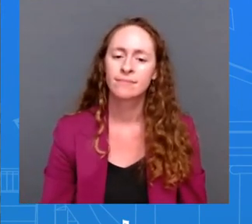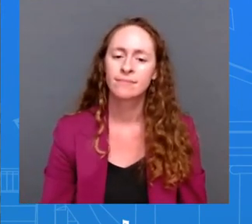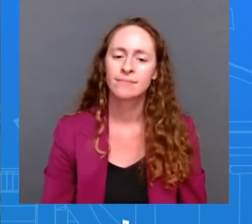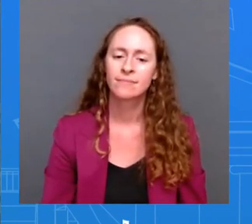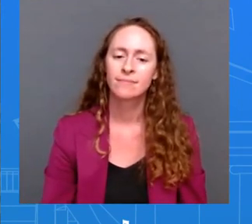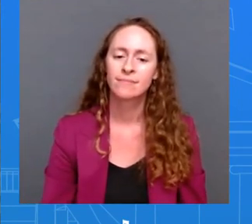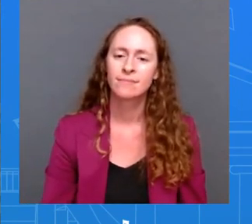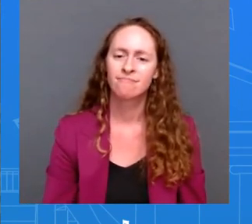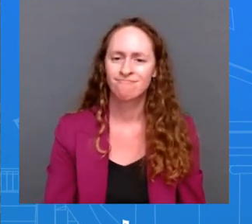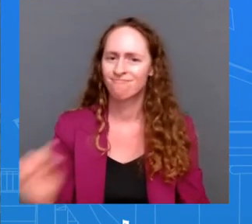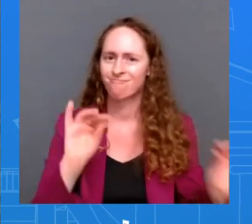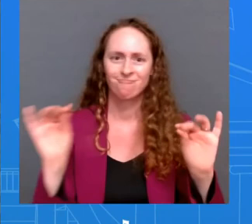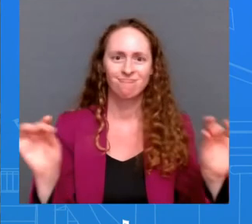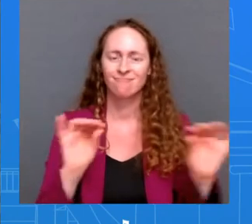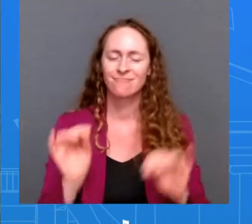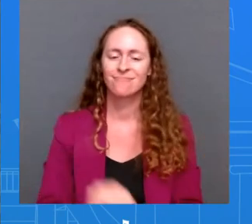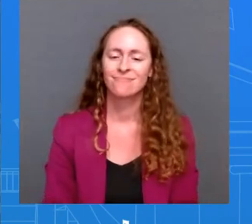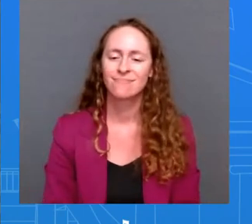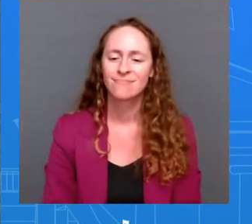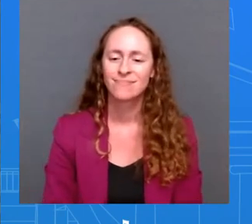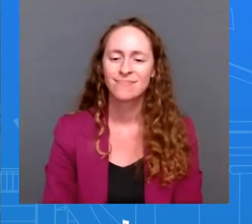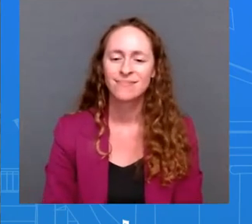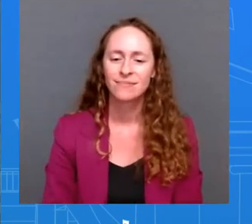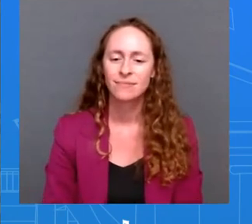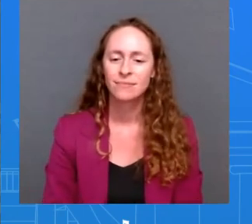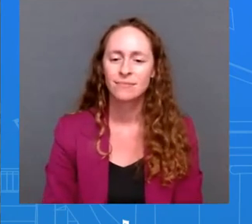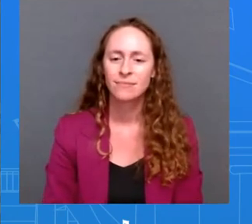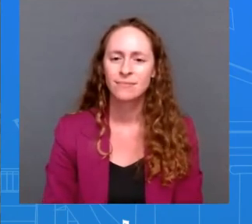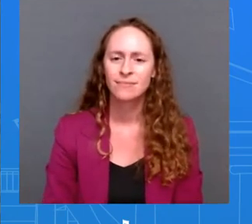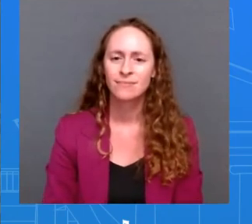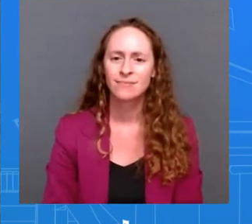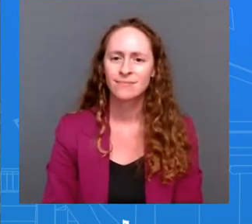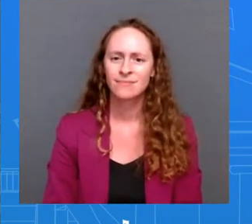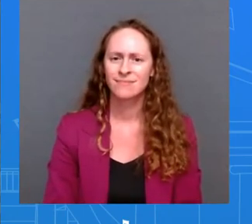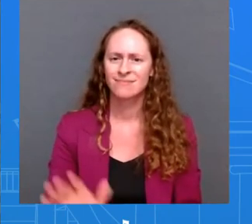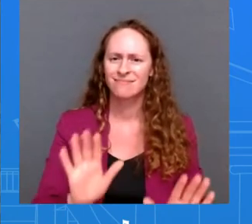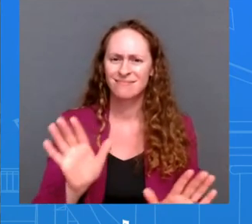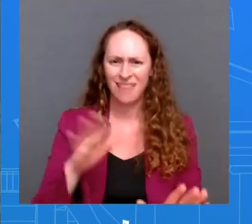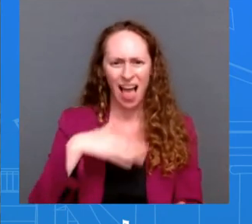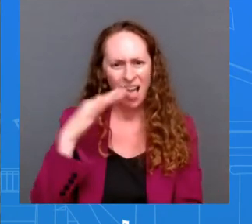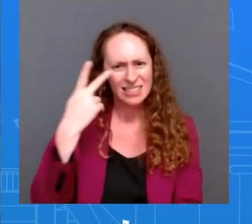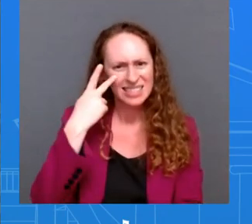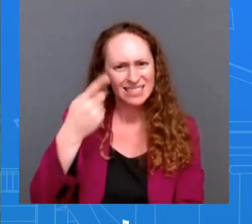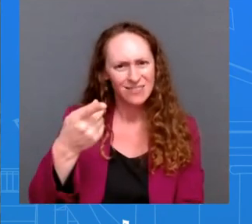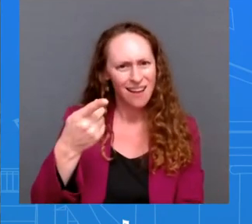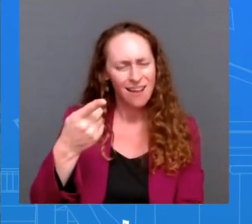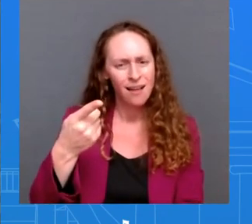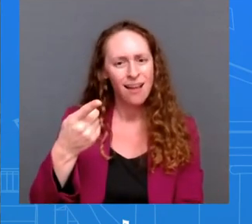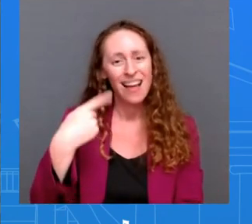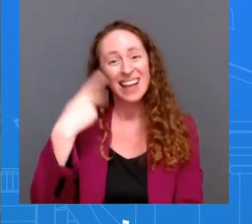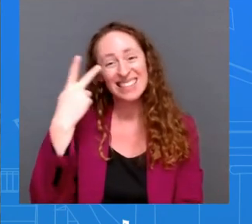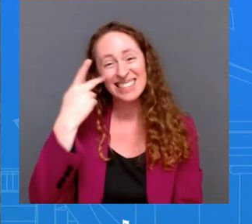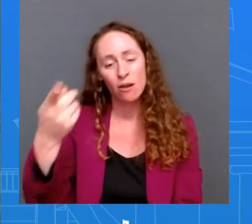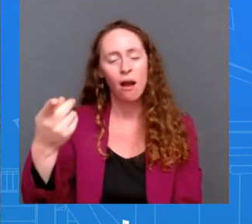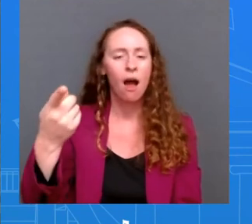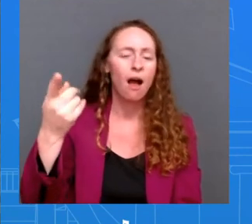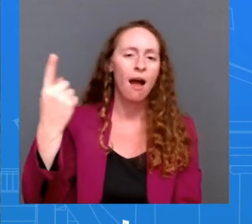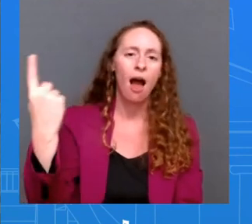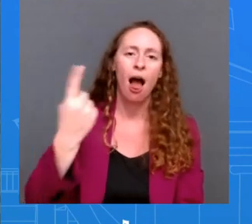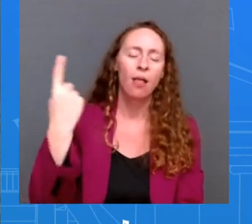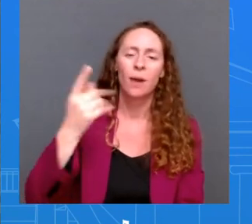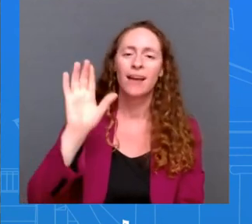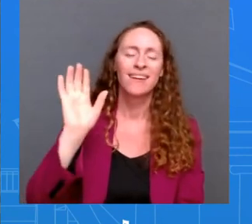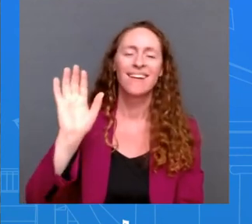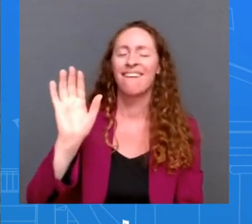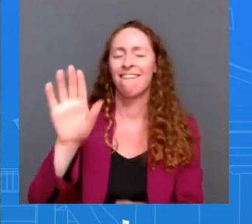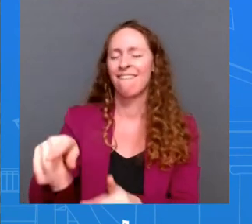I'll come you after you. Cool. I don't see you very often. I see you all the time. Just to follow up on the